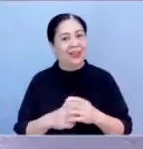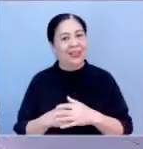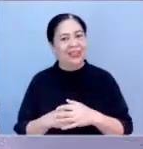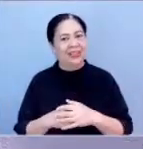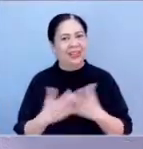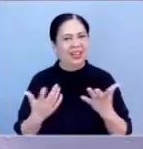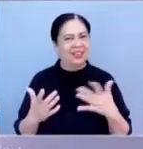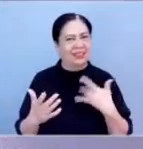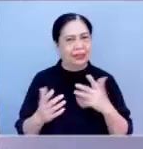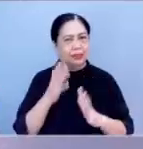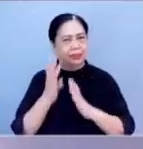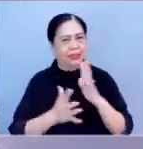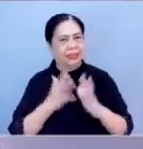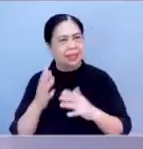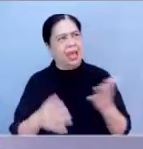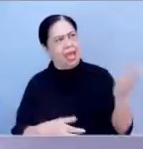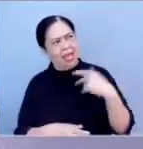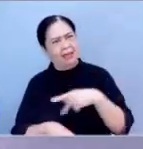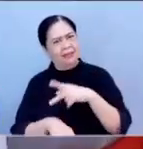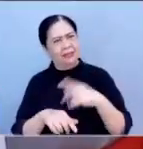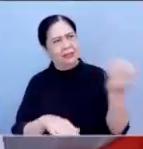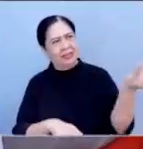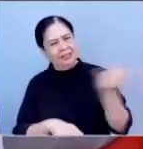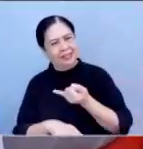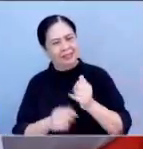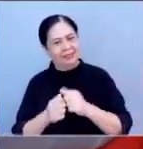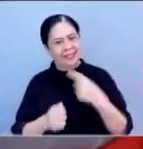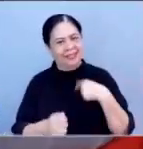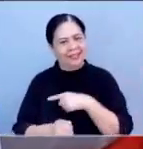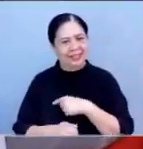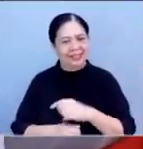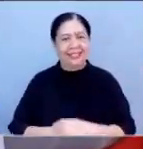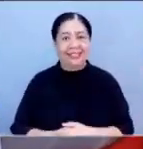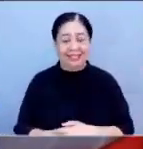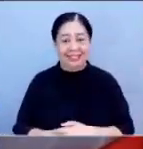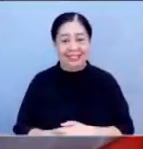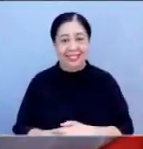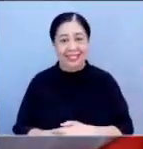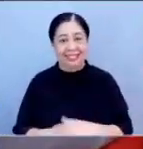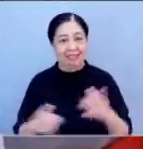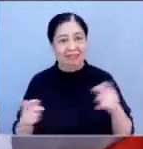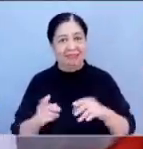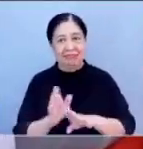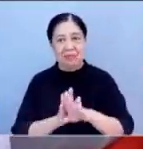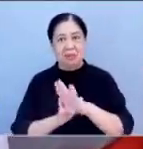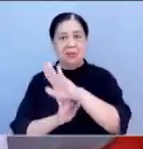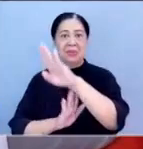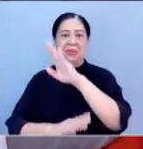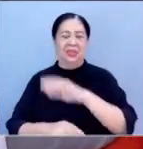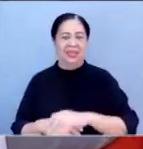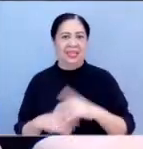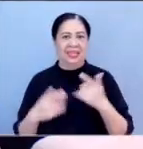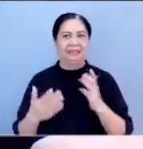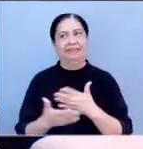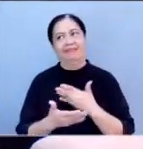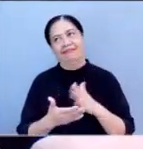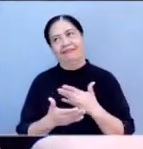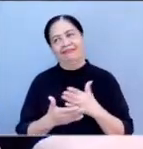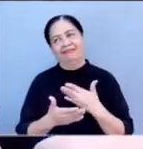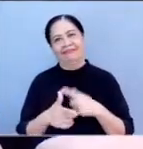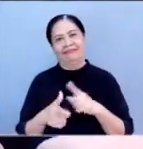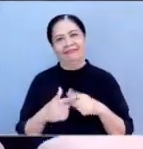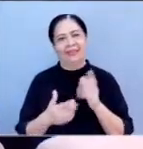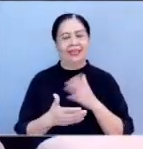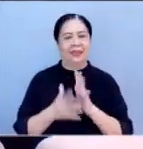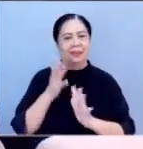like? You're at a party and you're like, hey, come to the Philippines with us. Well, escalated so fast. Yeah. Well, I was singing. Okay. And so like I